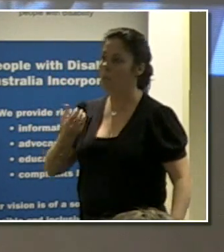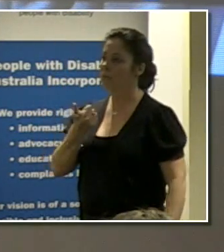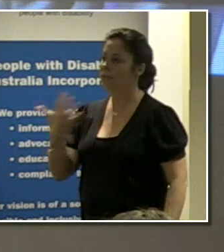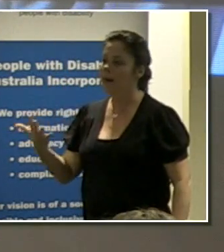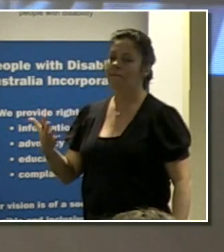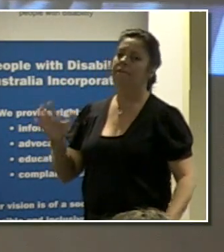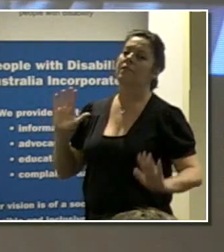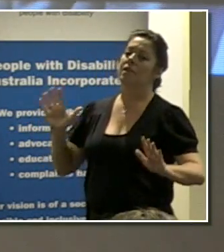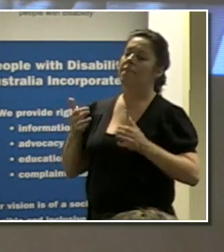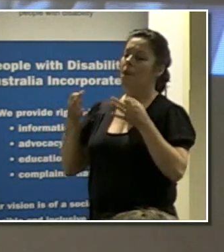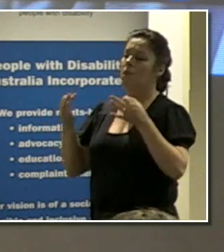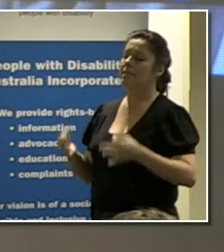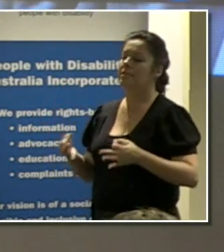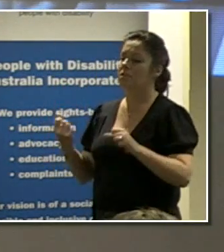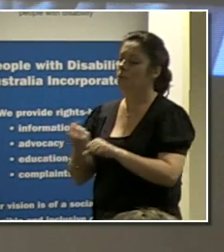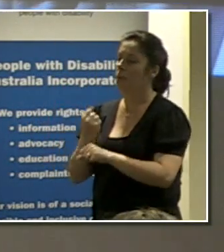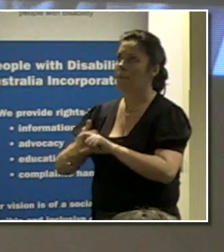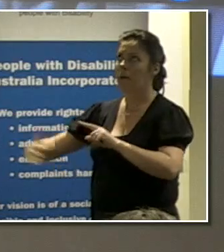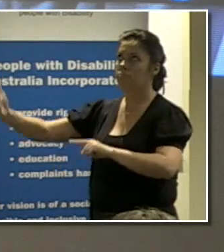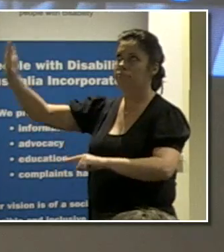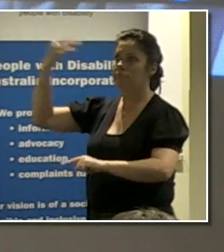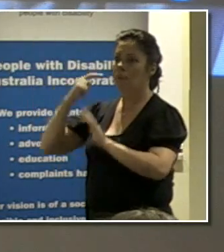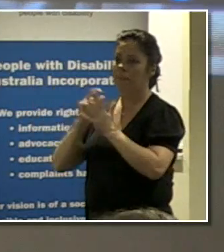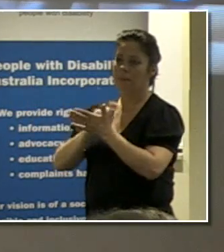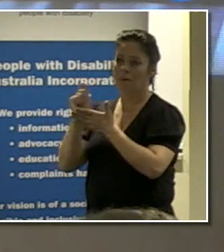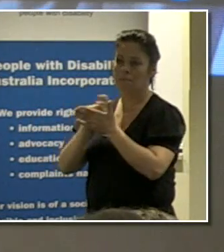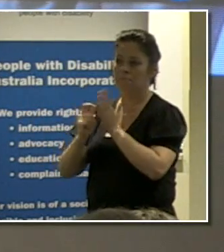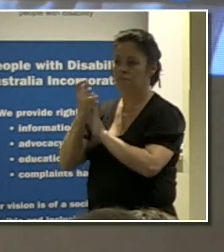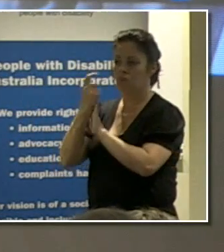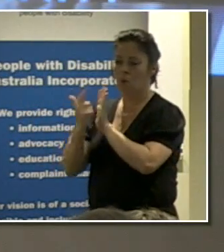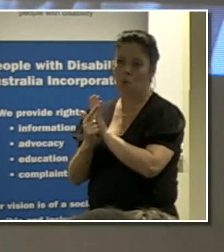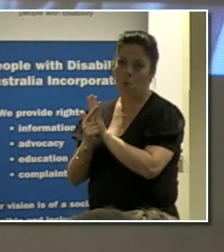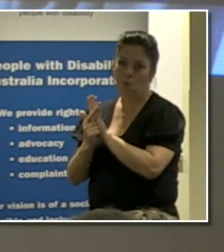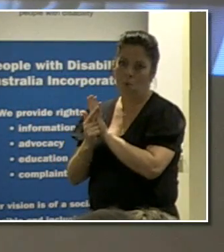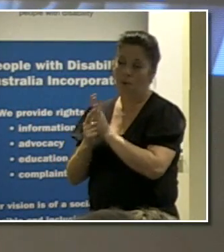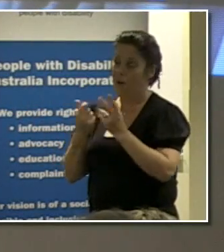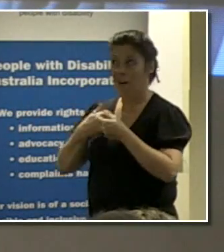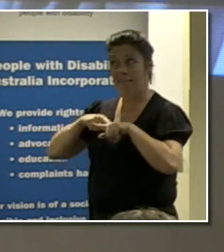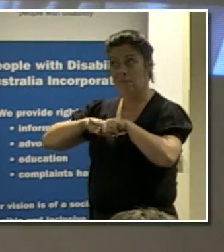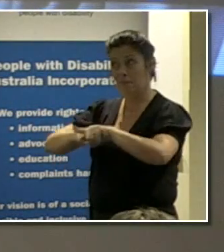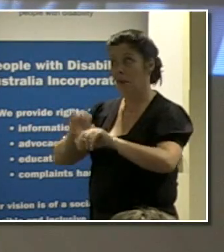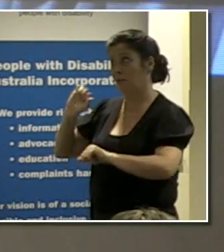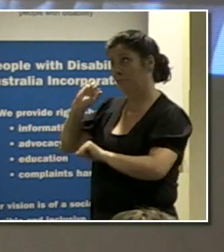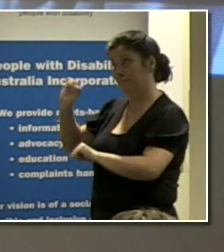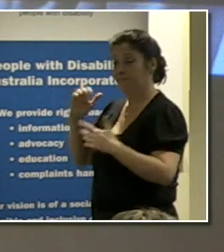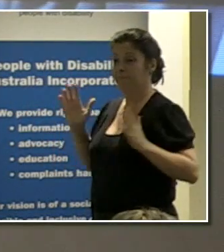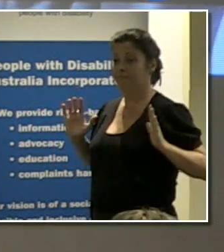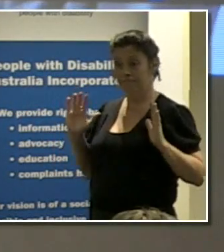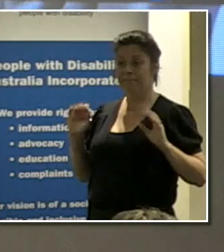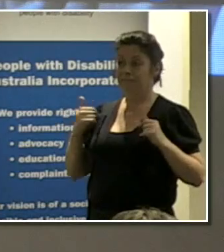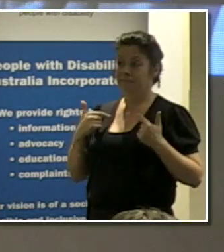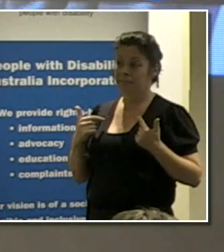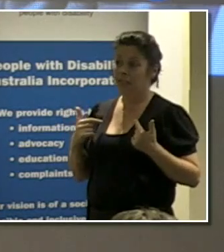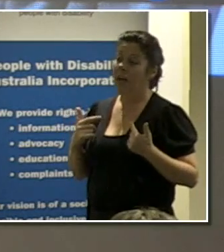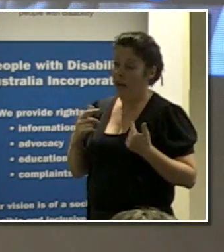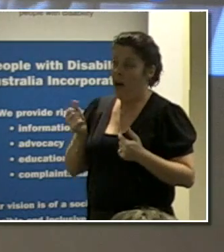were decisions that were made when the legislation was written. I have to administer it as it is. Certainly there's been a